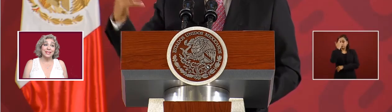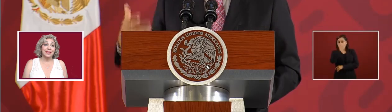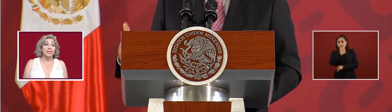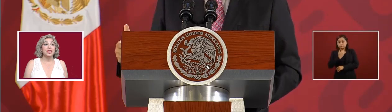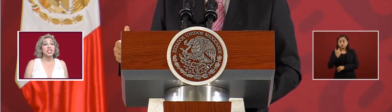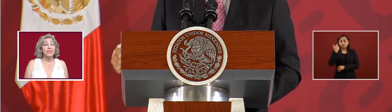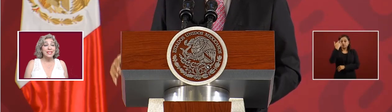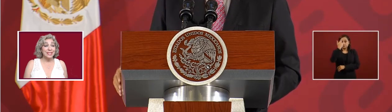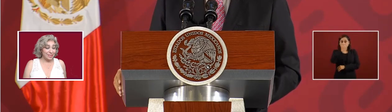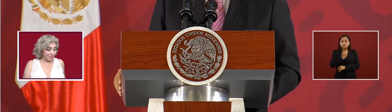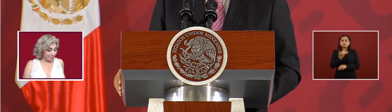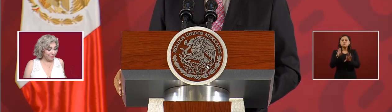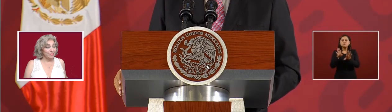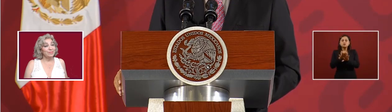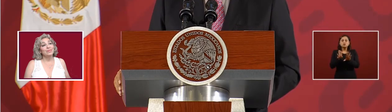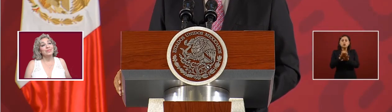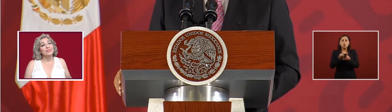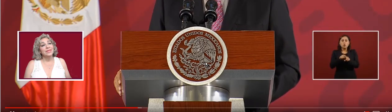federalize the services.